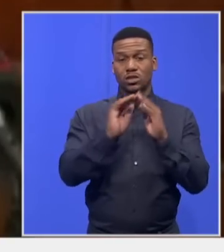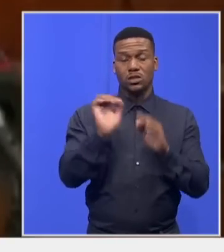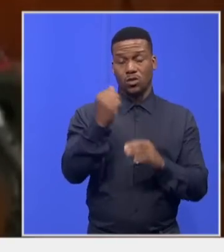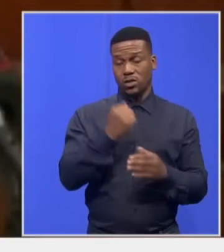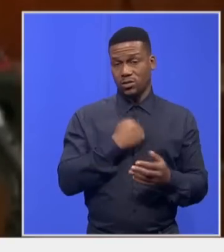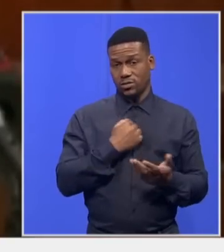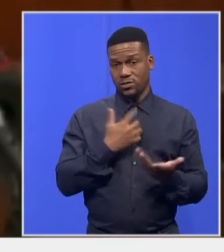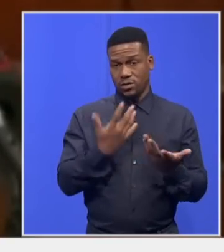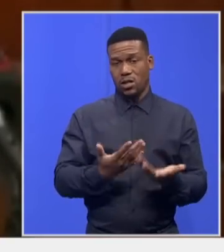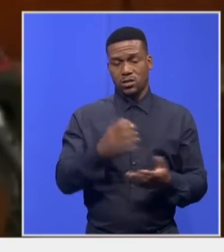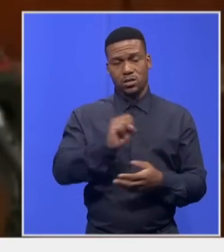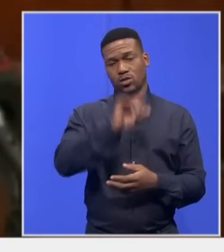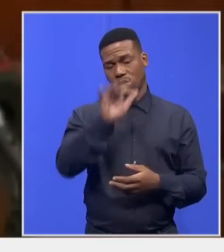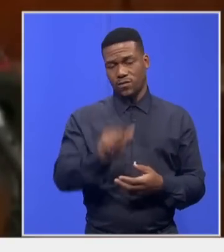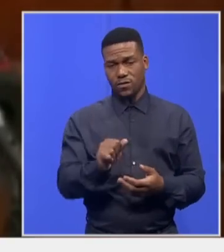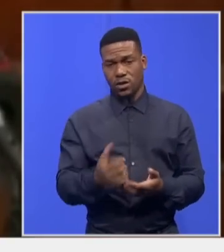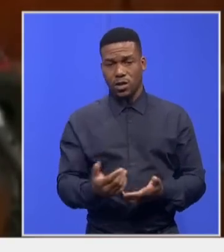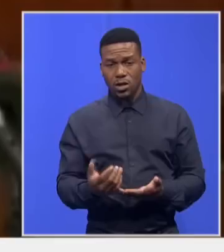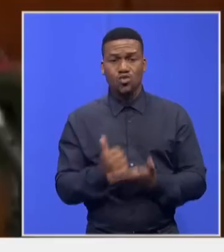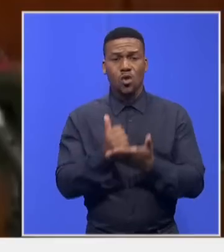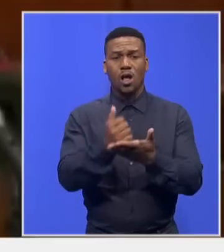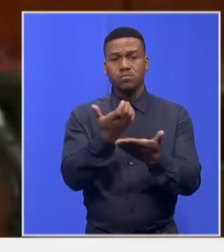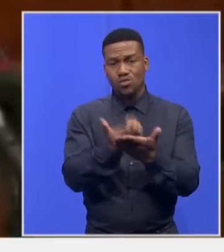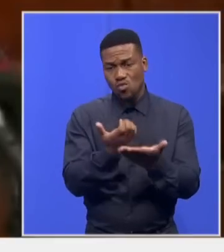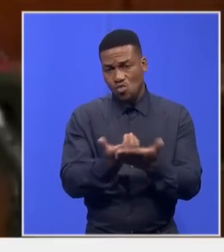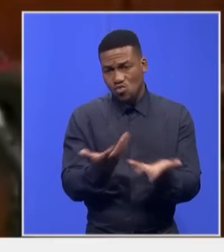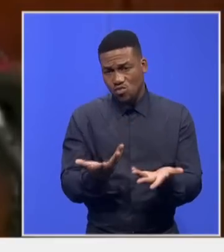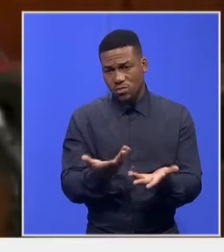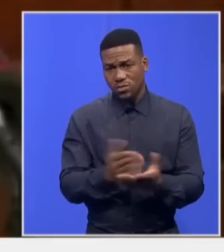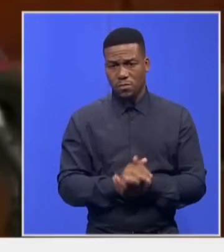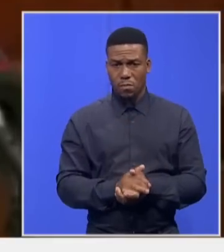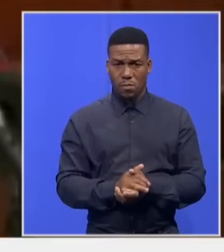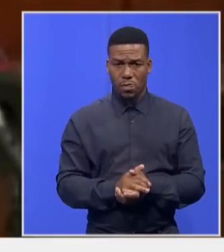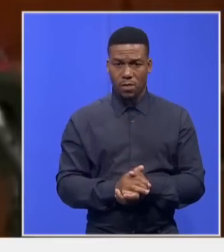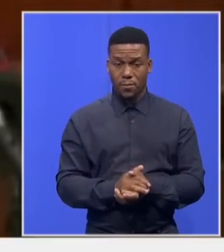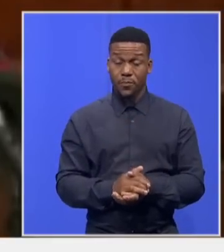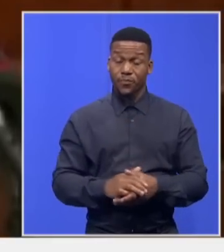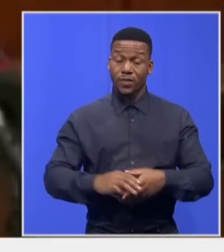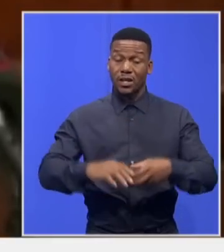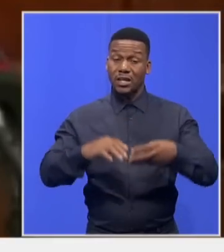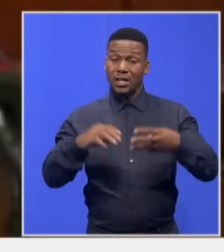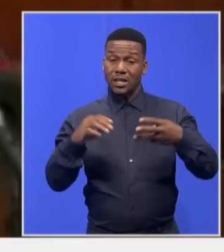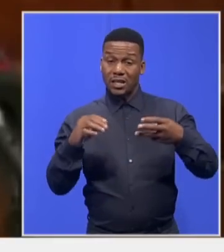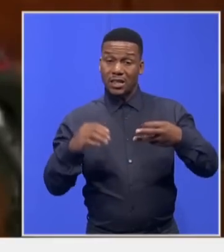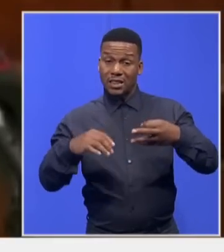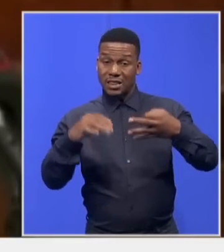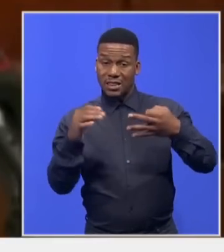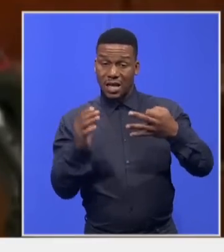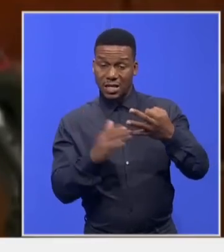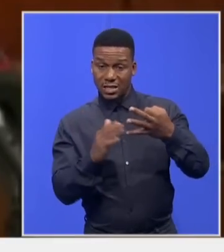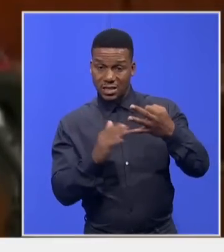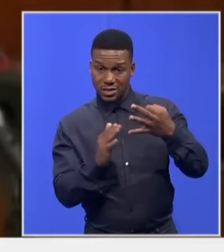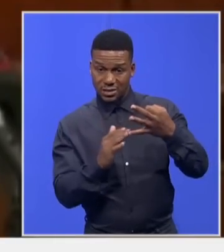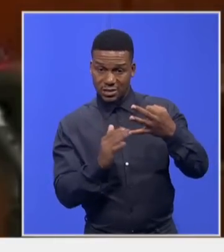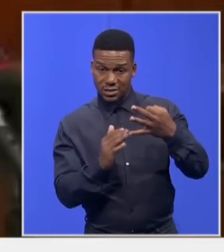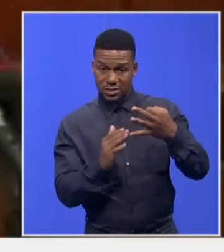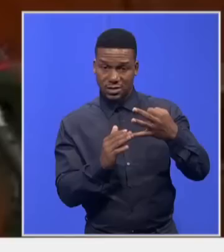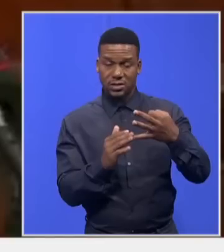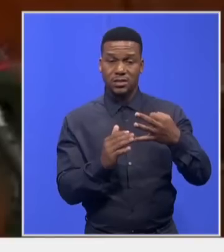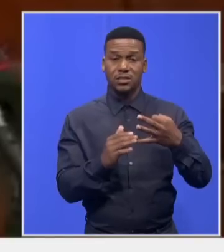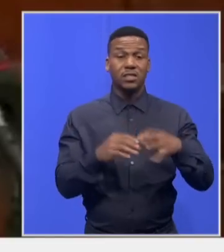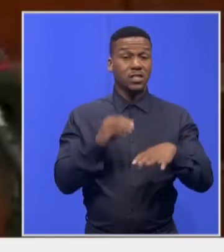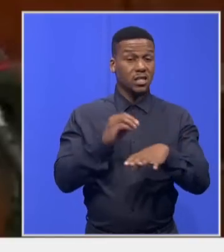South African economy going into the future. And then the third issue, which is also transversal, that will